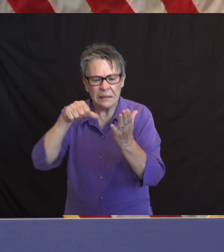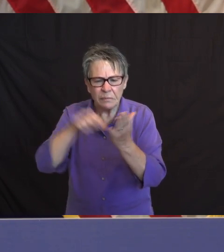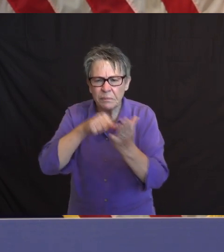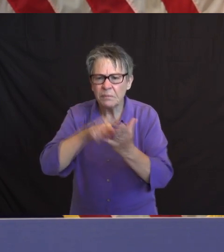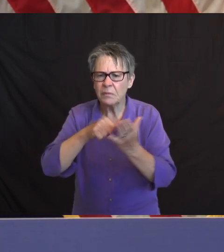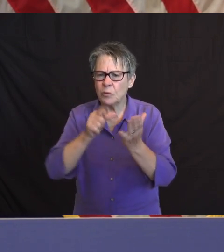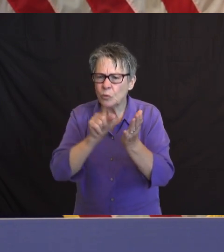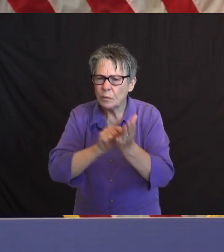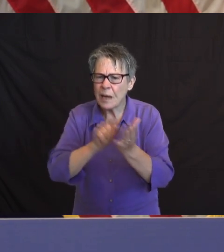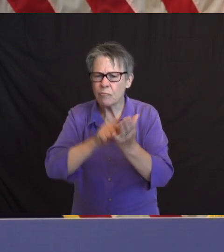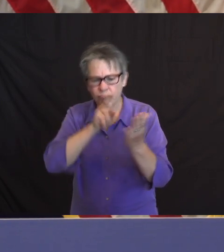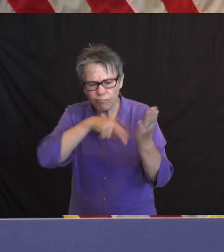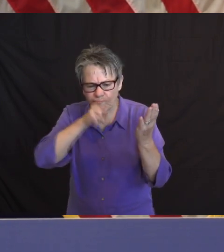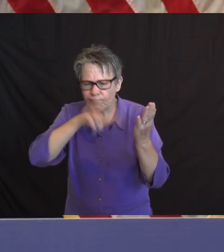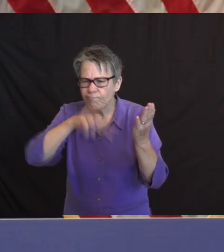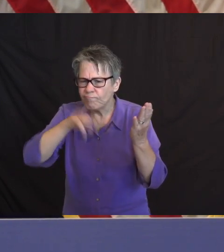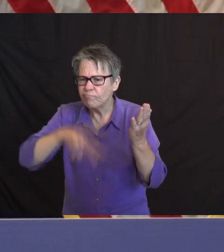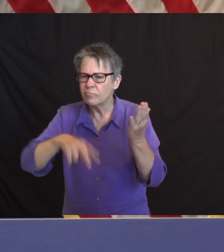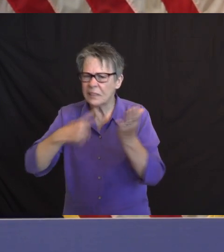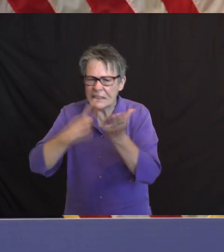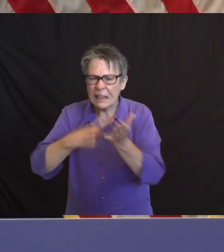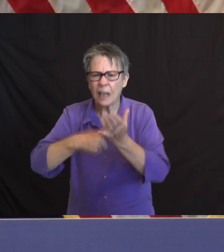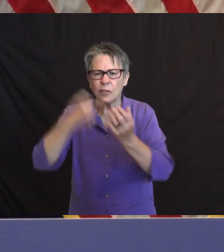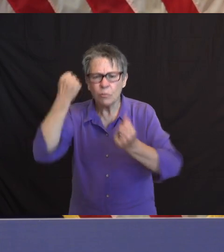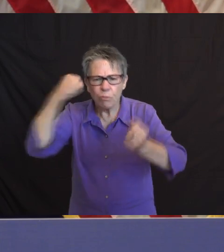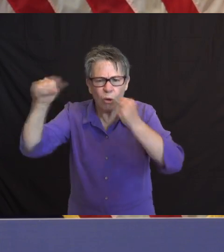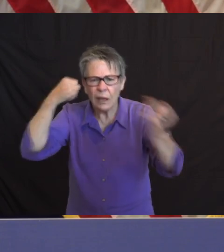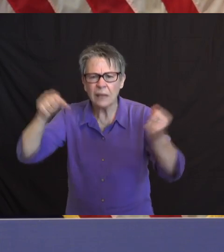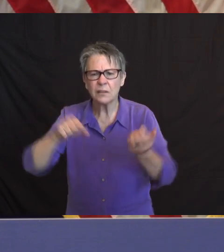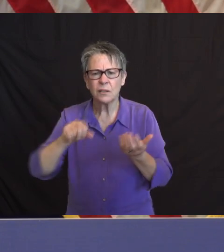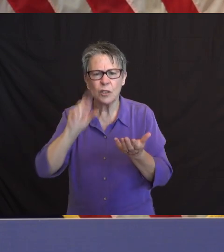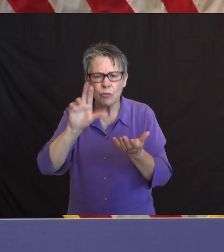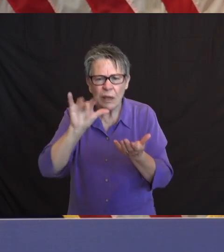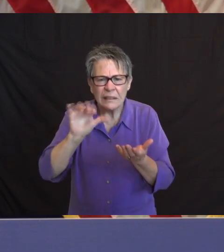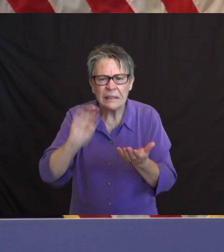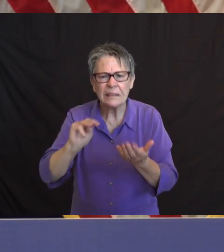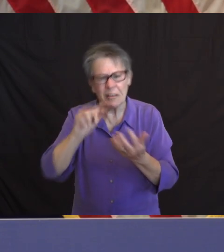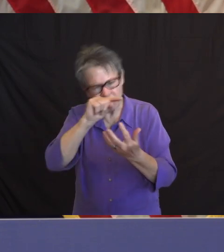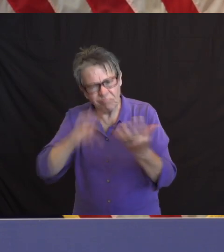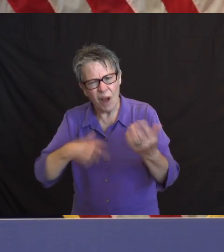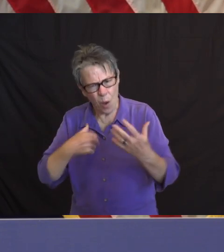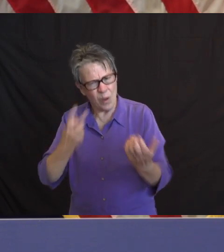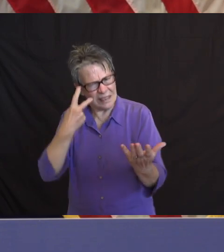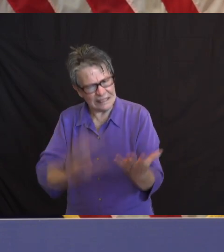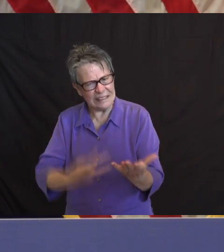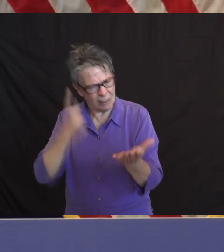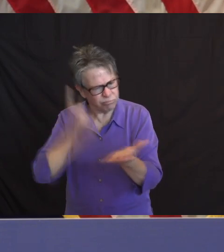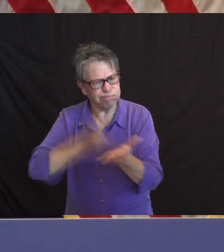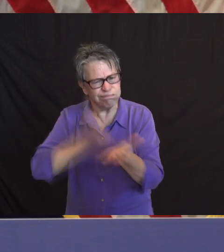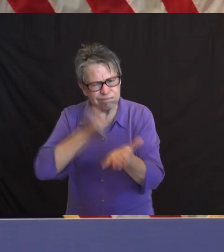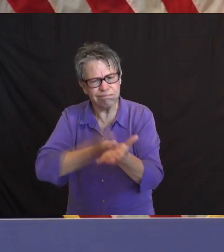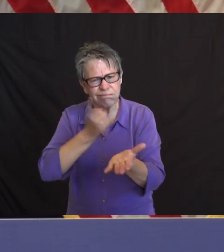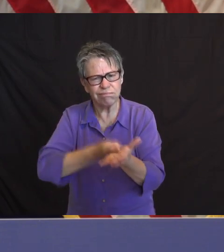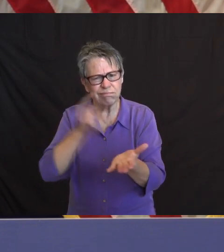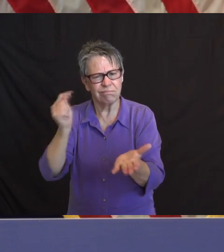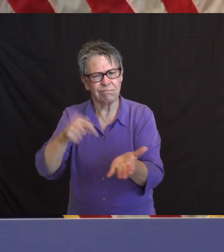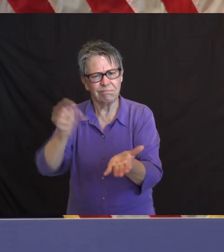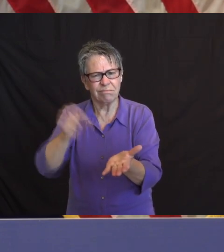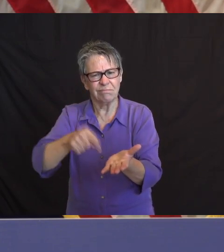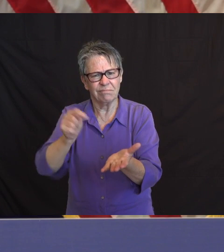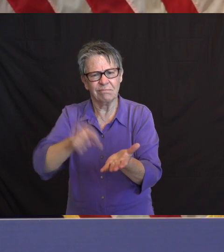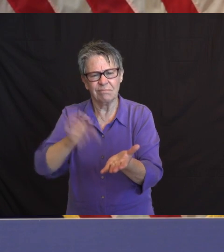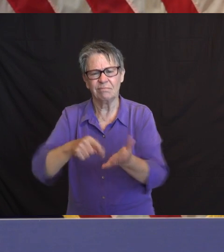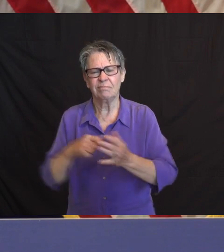different, and so that's my answer. Thank you. Please, you'll take us out. Good afternoon. Good Is it afternoon. safe to say then that people